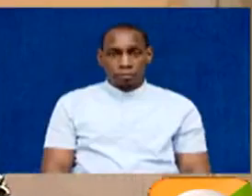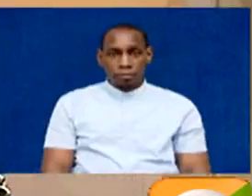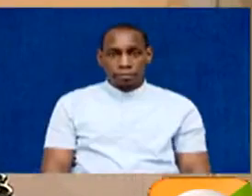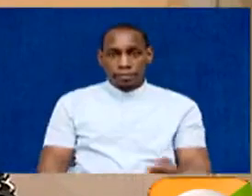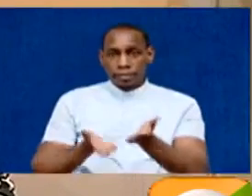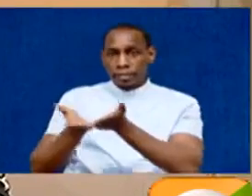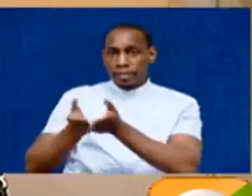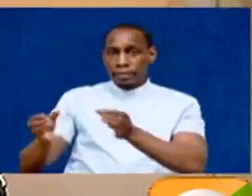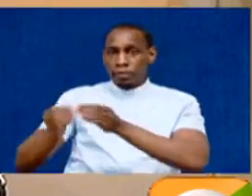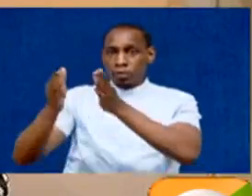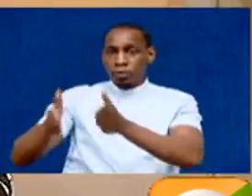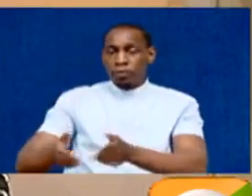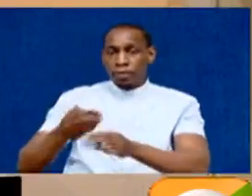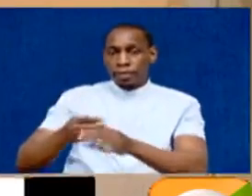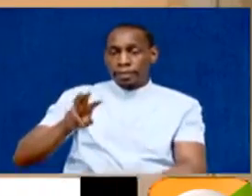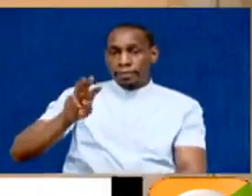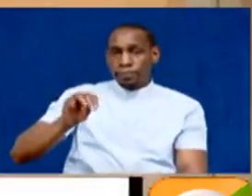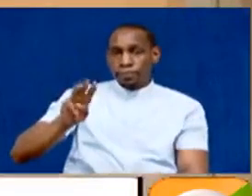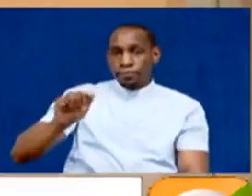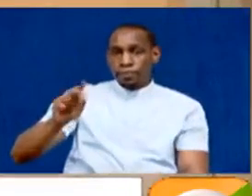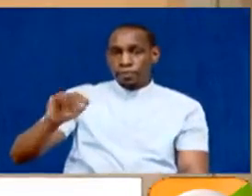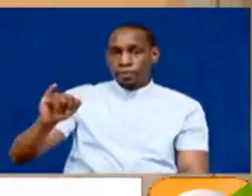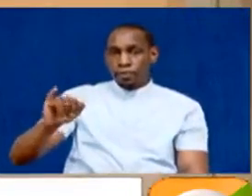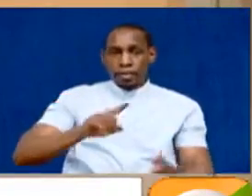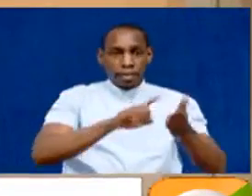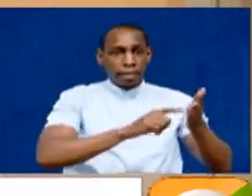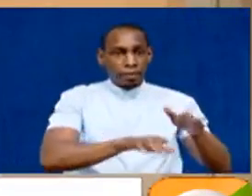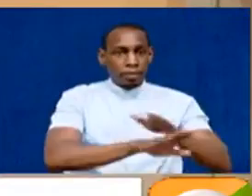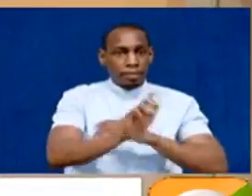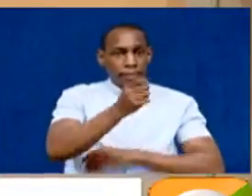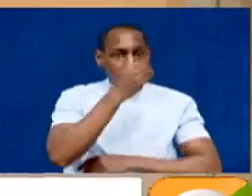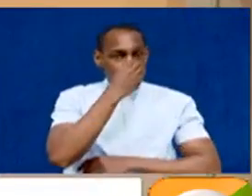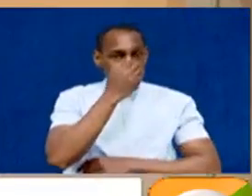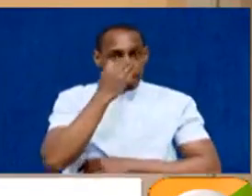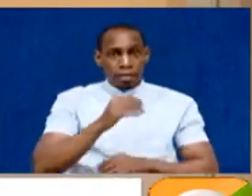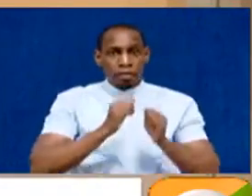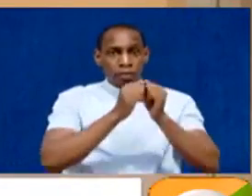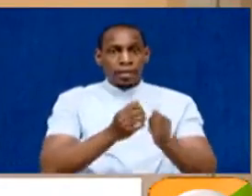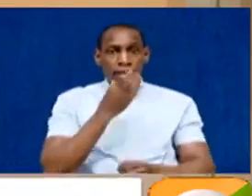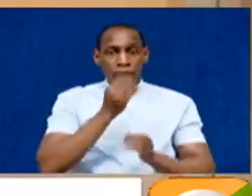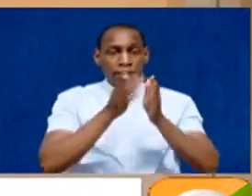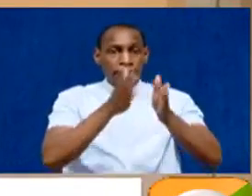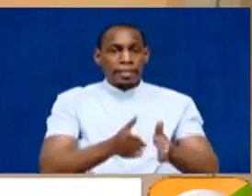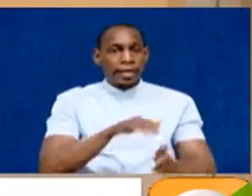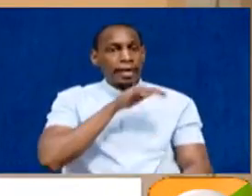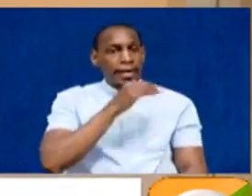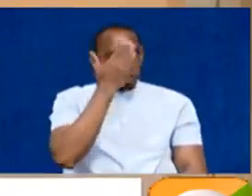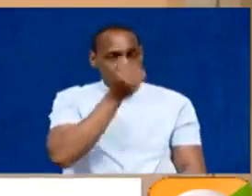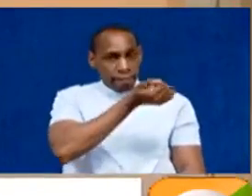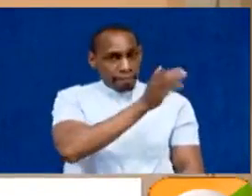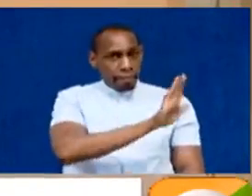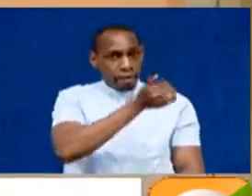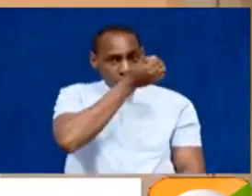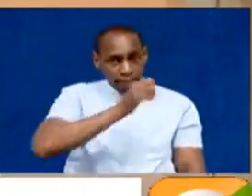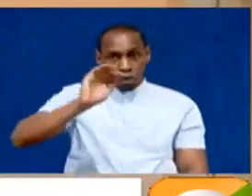The Service Party leader Mwangi Kiunjuri has accused Deputy President William Ruto and ODM Chief Raila Odinga of